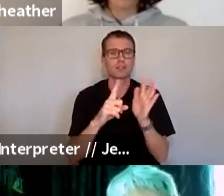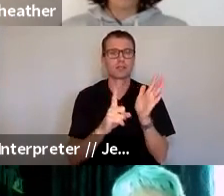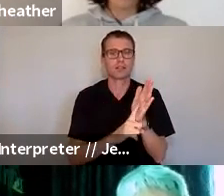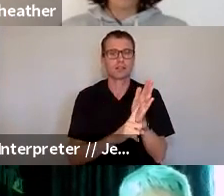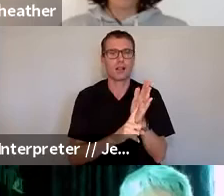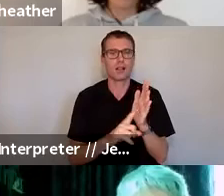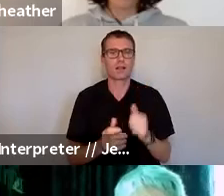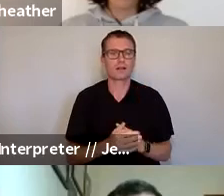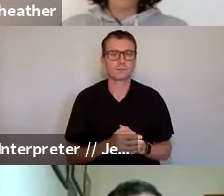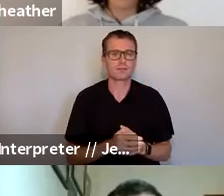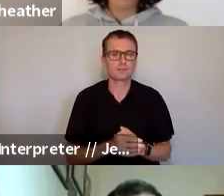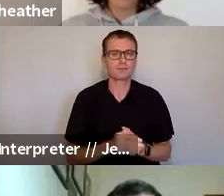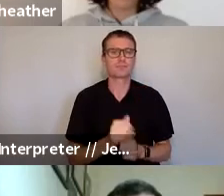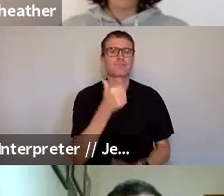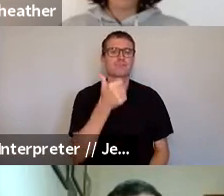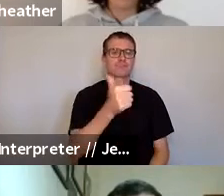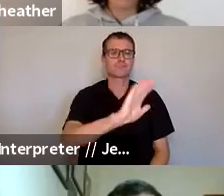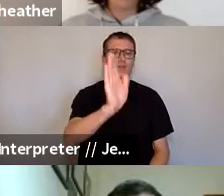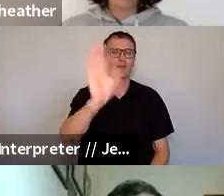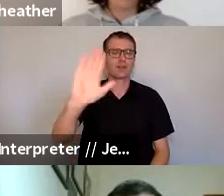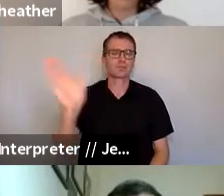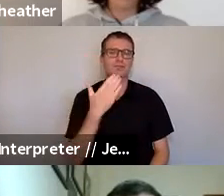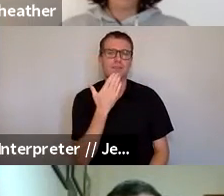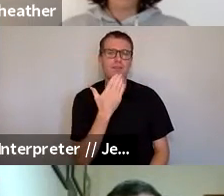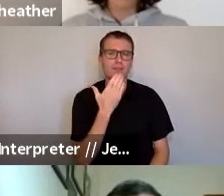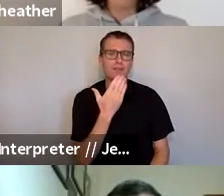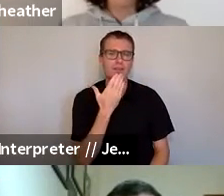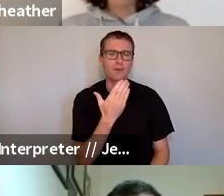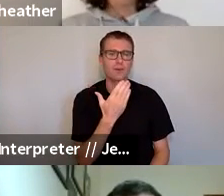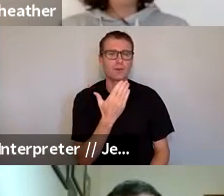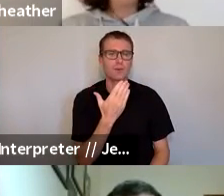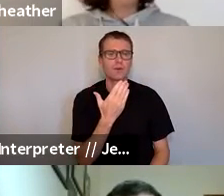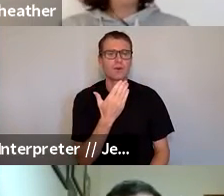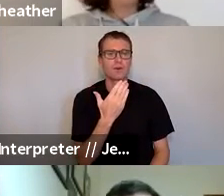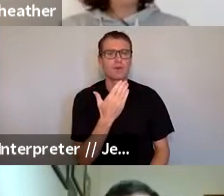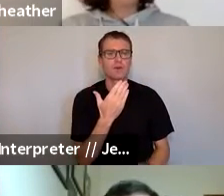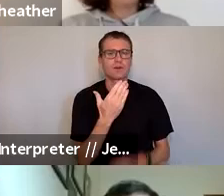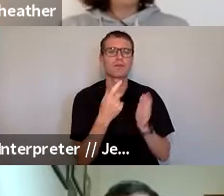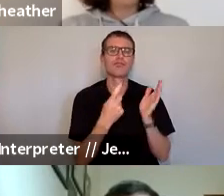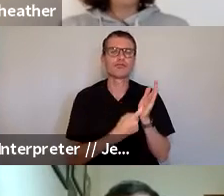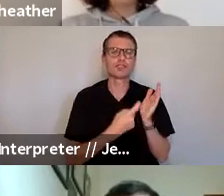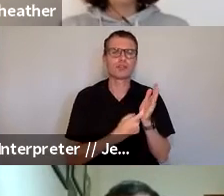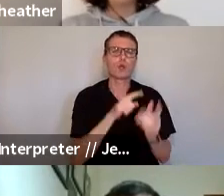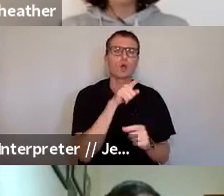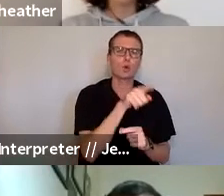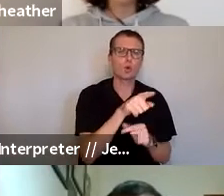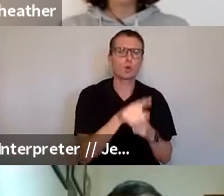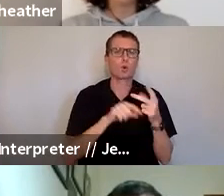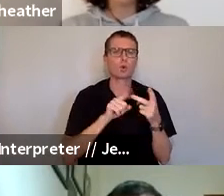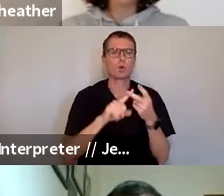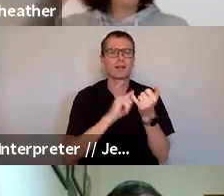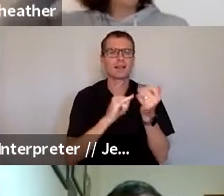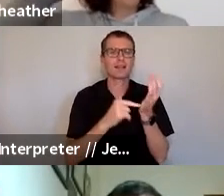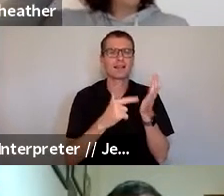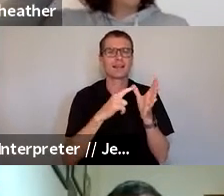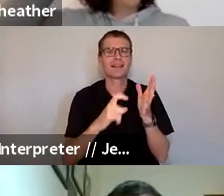Just unmuting, kia ora. Thank you, Richard, for everything that you and Stace and your team do with Arts